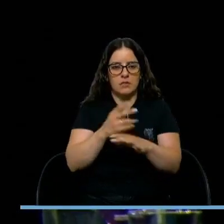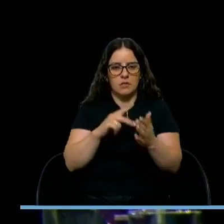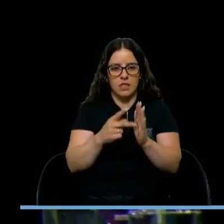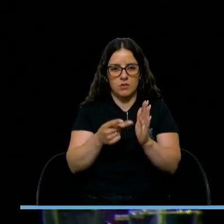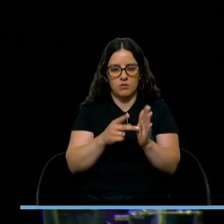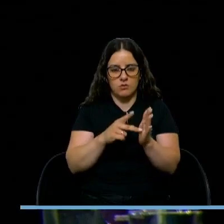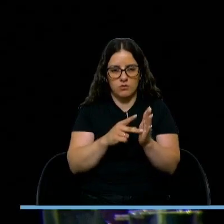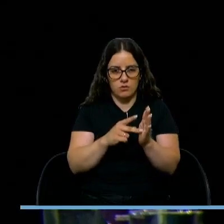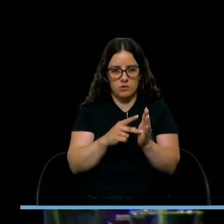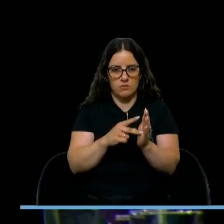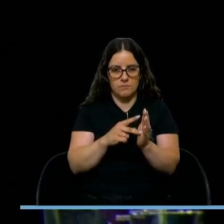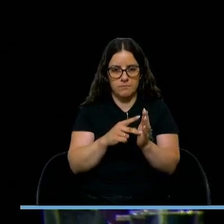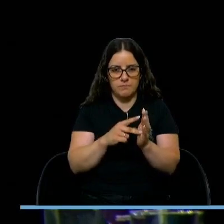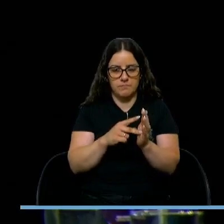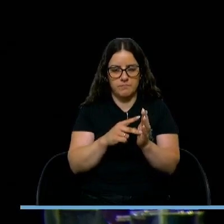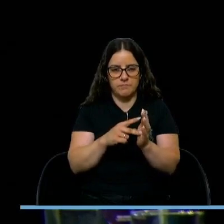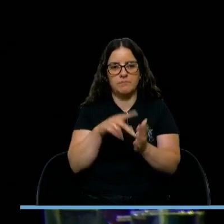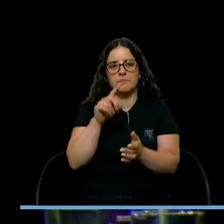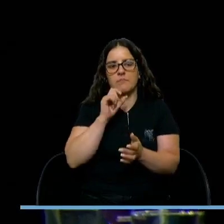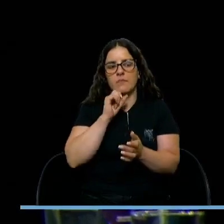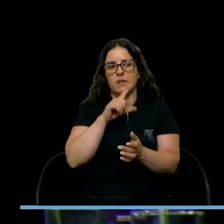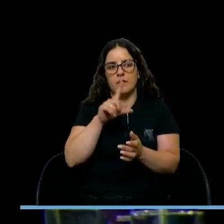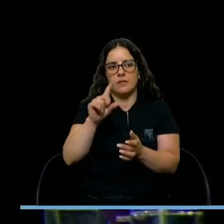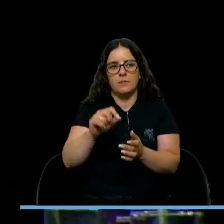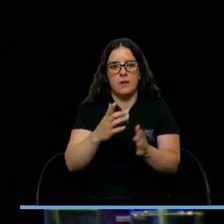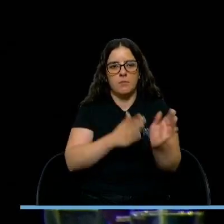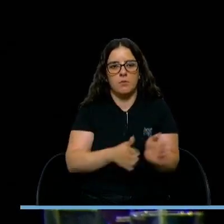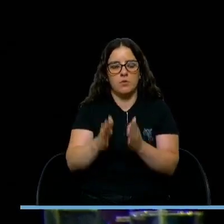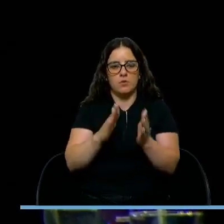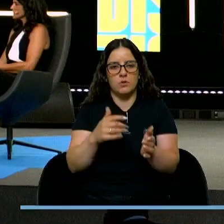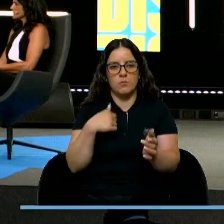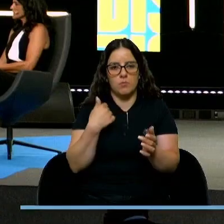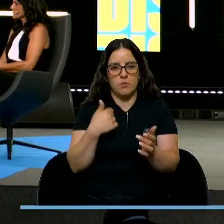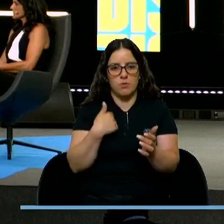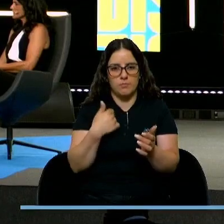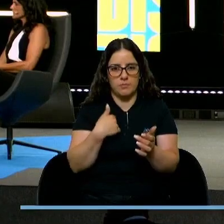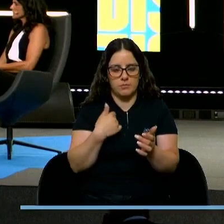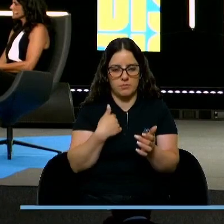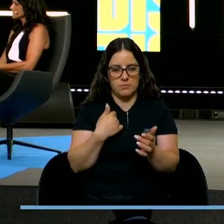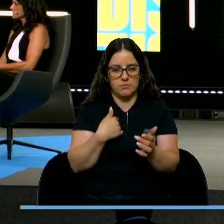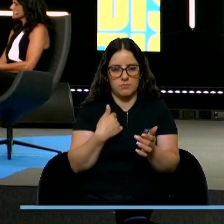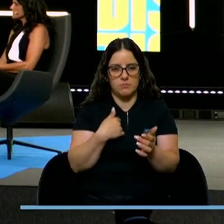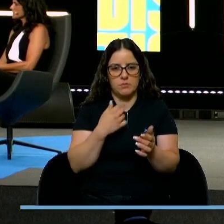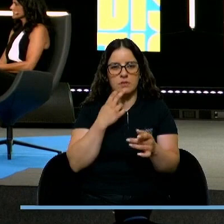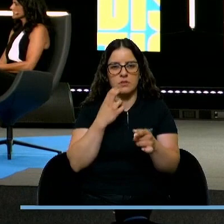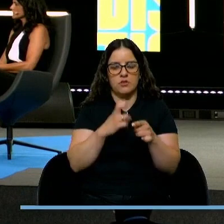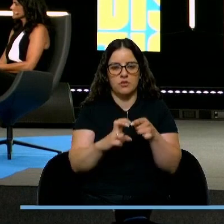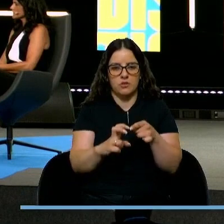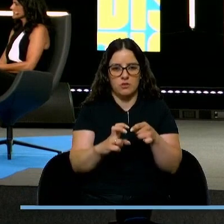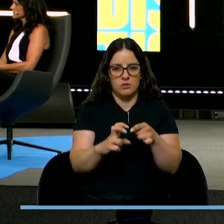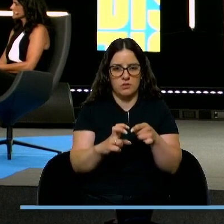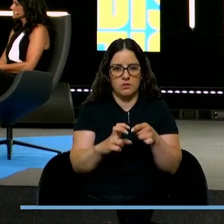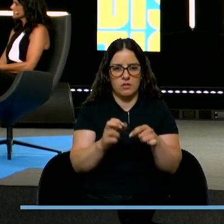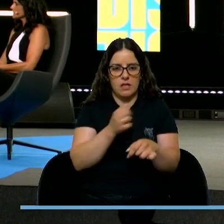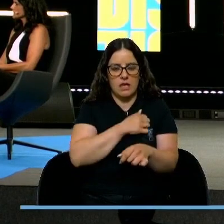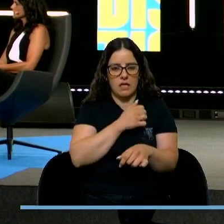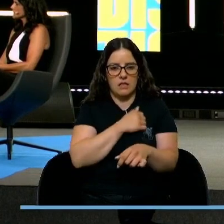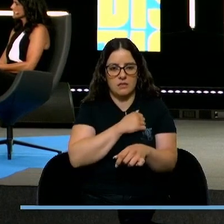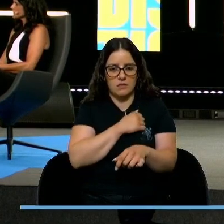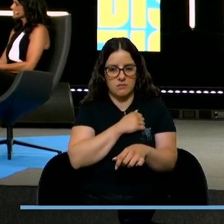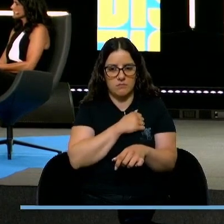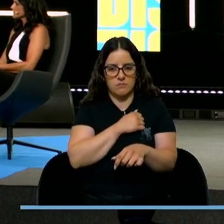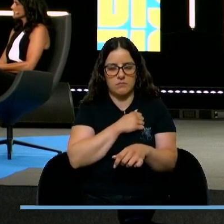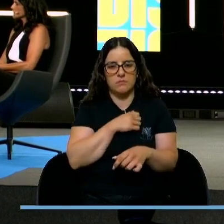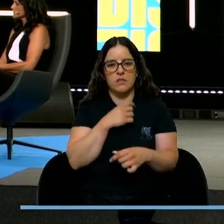and also to have access to technologies whereby we can protect our own energy